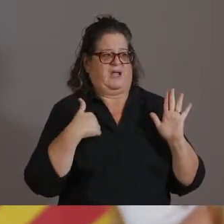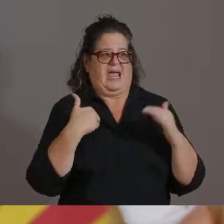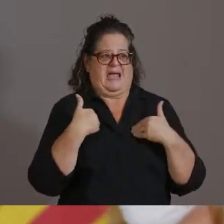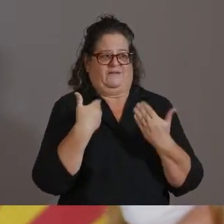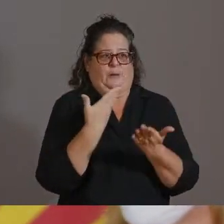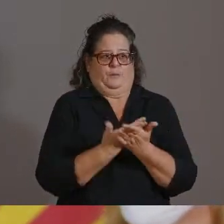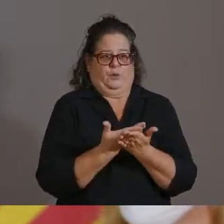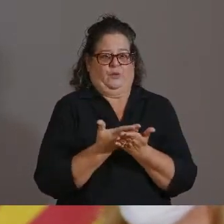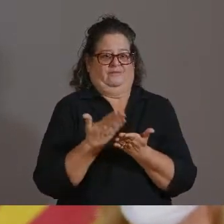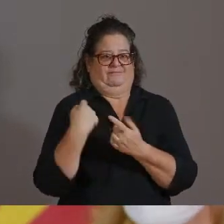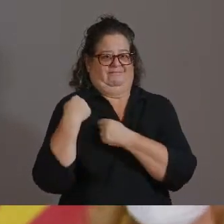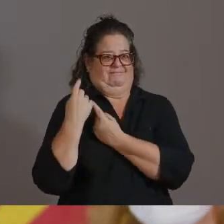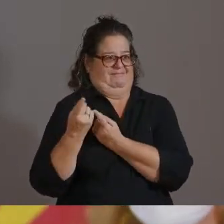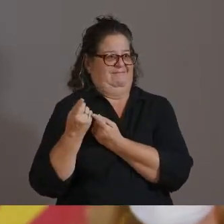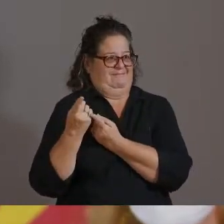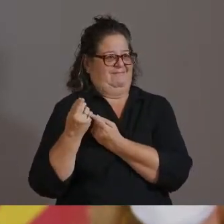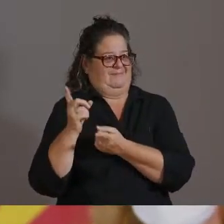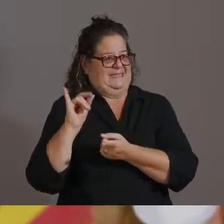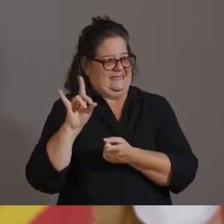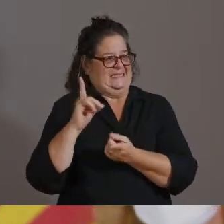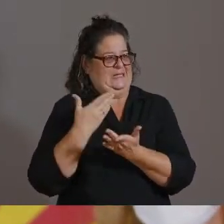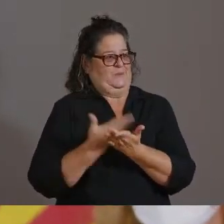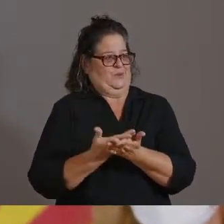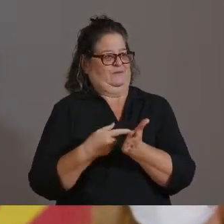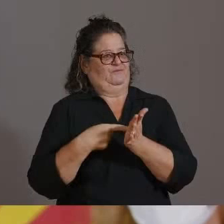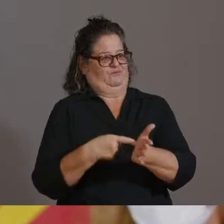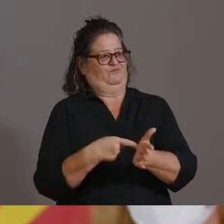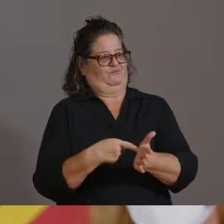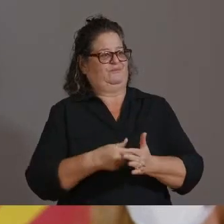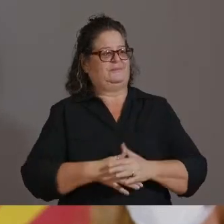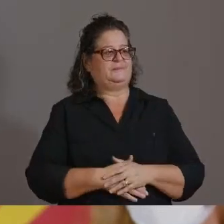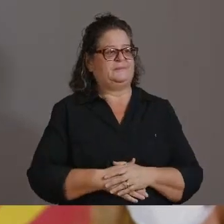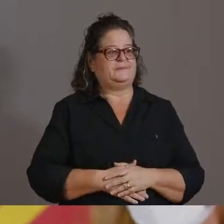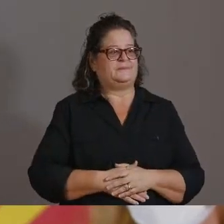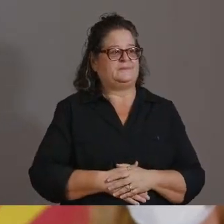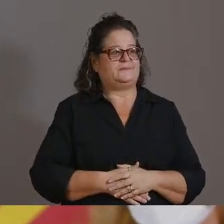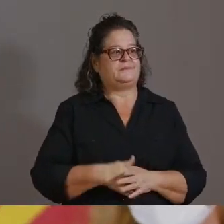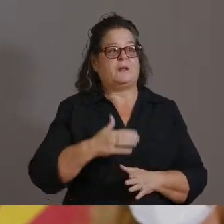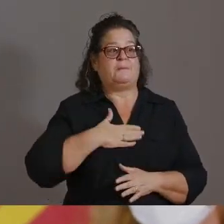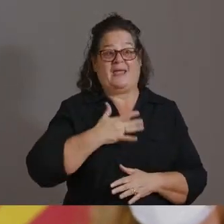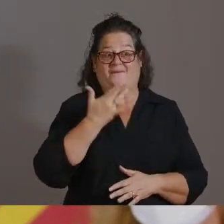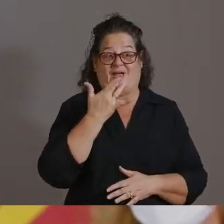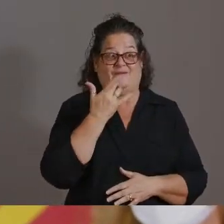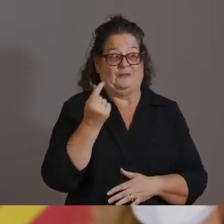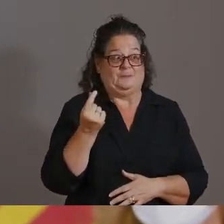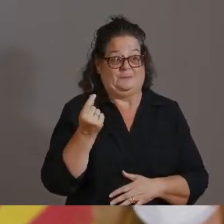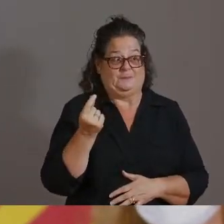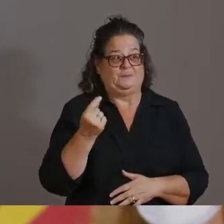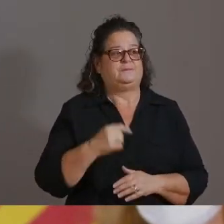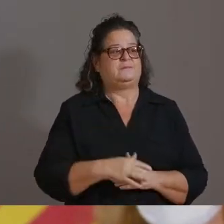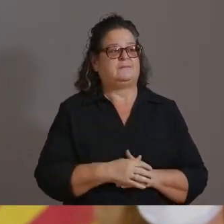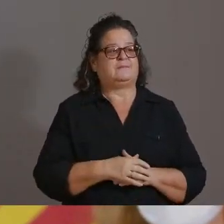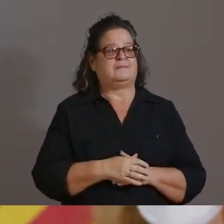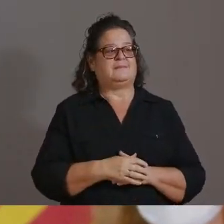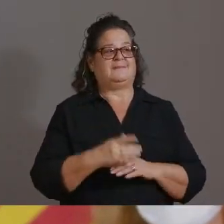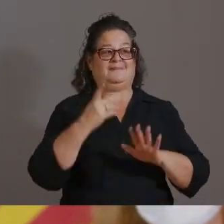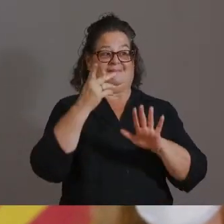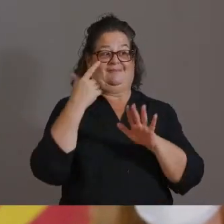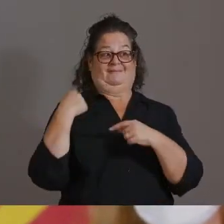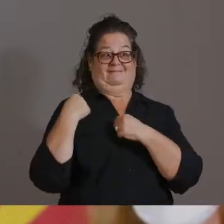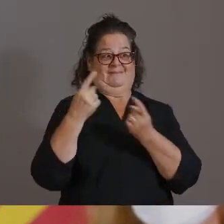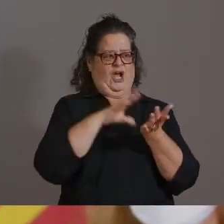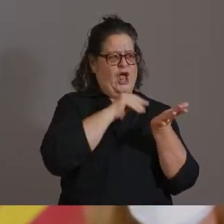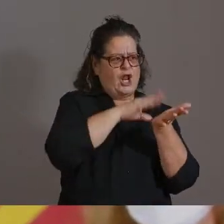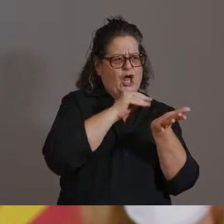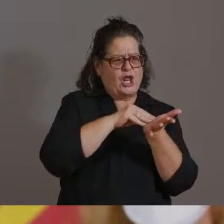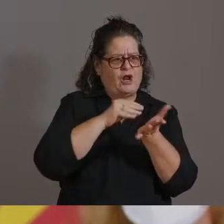would prefer is we've learned so much more about this pandemic, and we have so much more